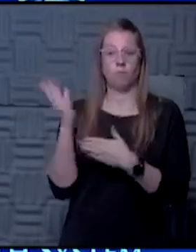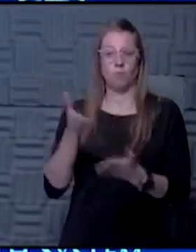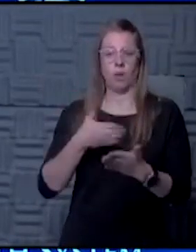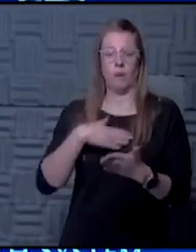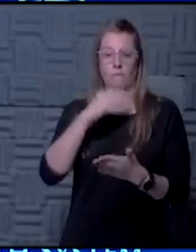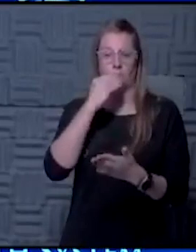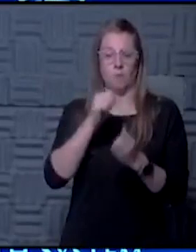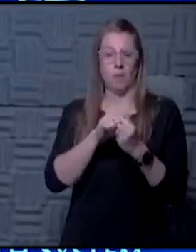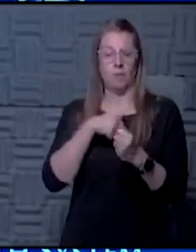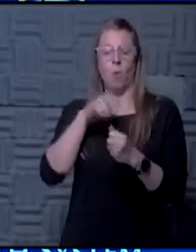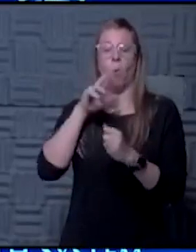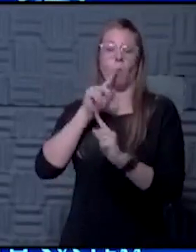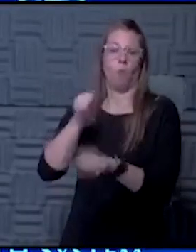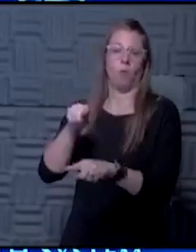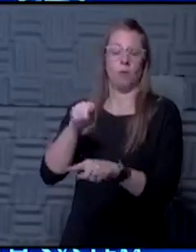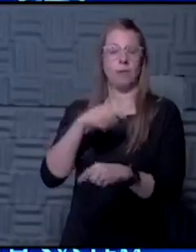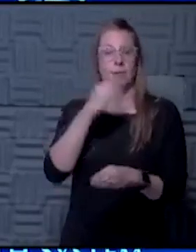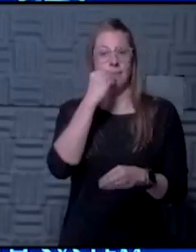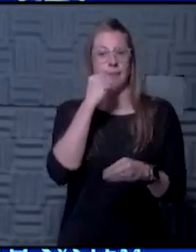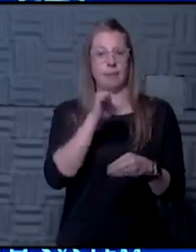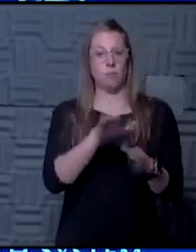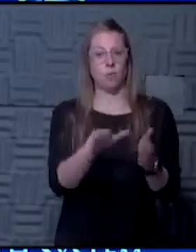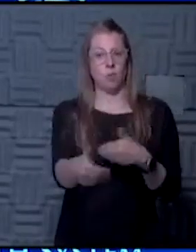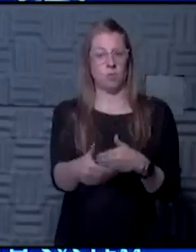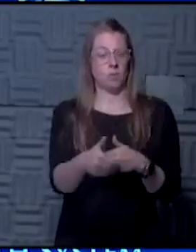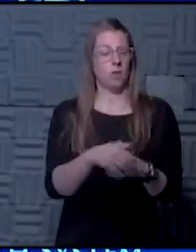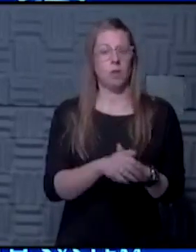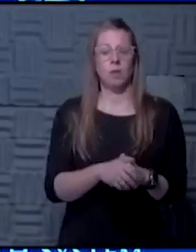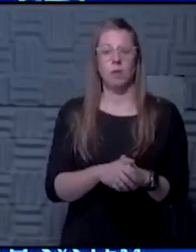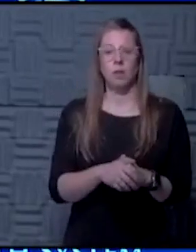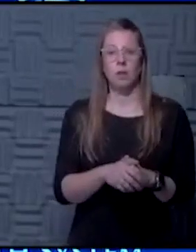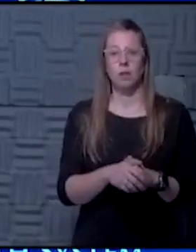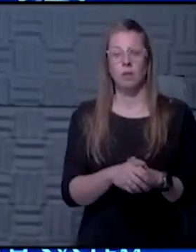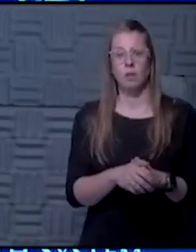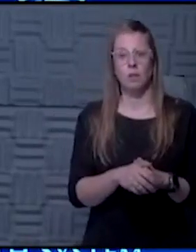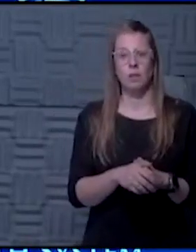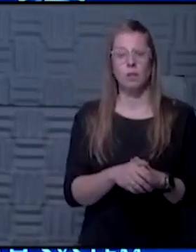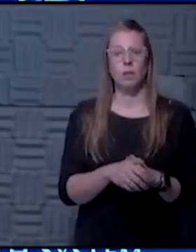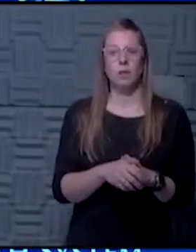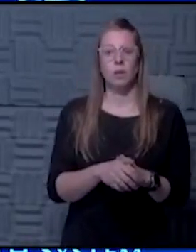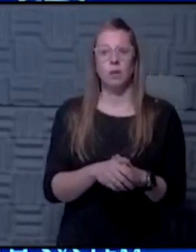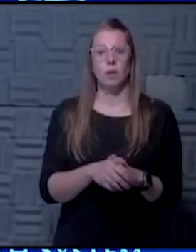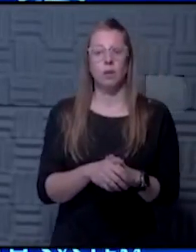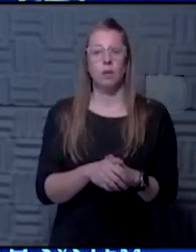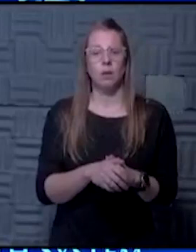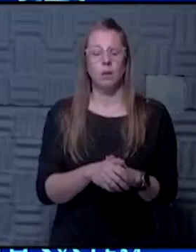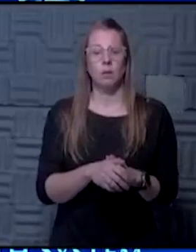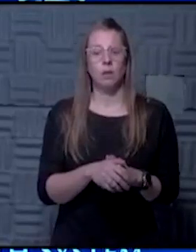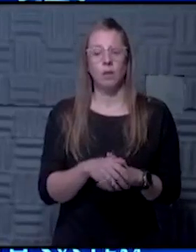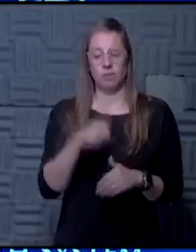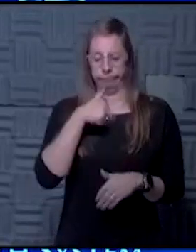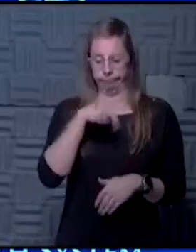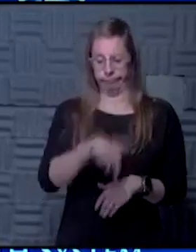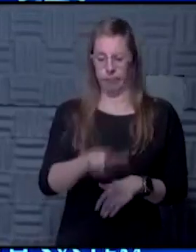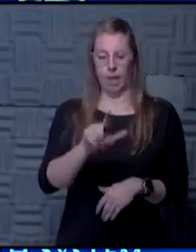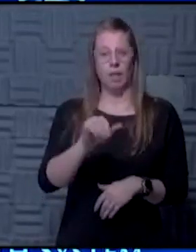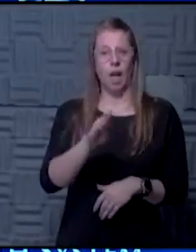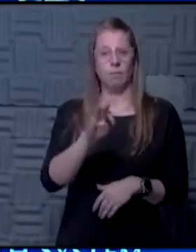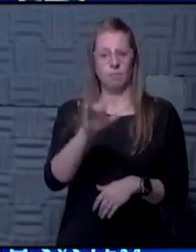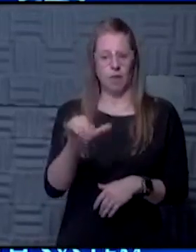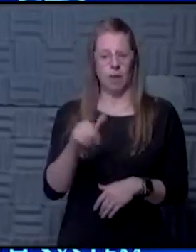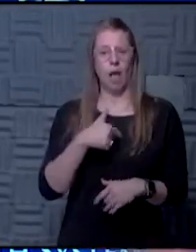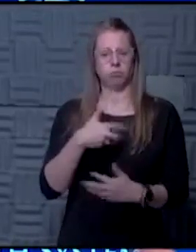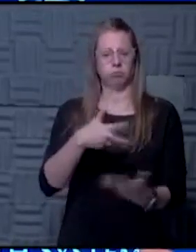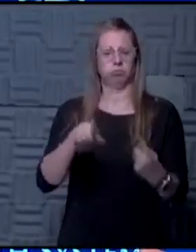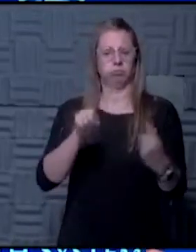me and eat it right there in the room. Don't spend a lot of time going to sleep. When I go down the next morning in the lobby, I socially distance.